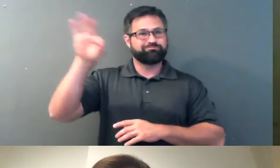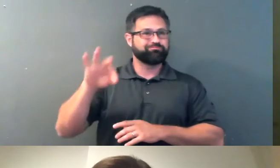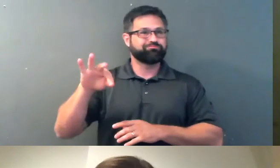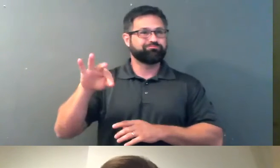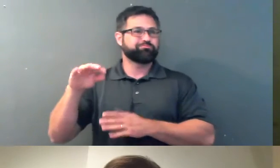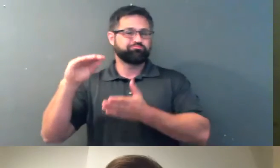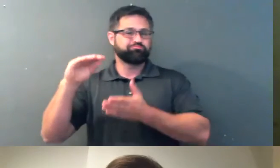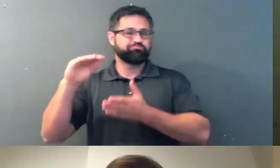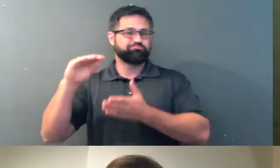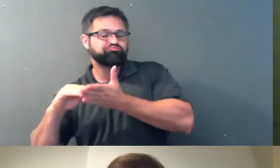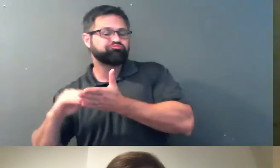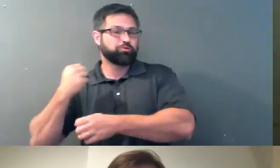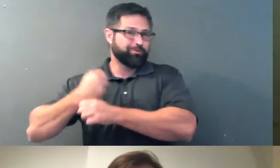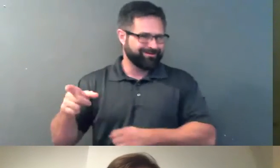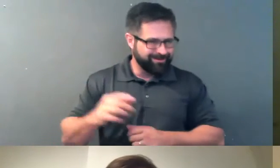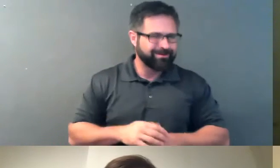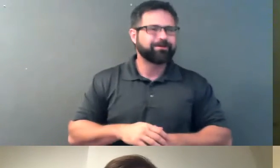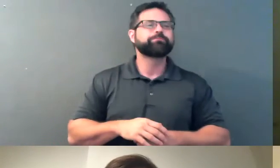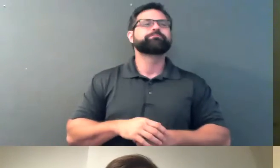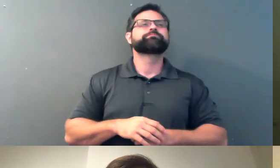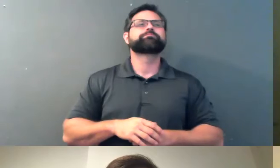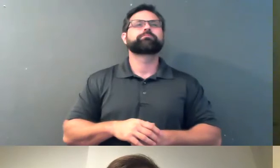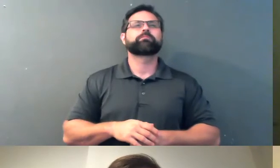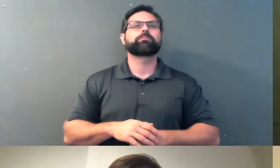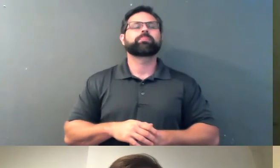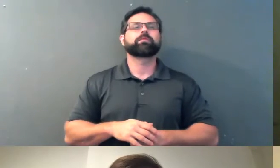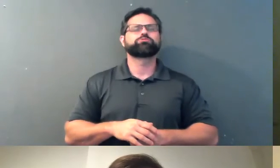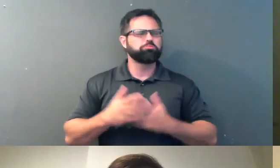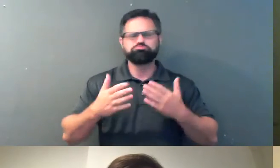the plan of work and the work coming along.